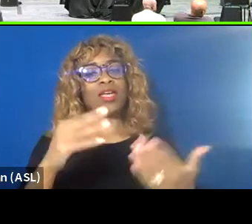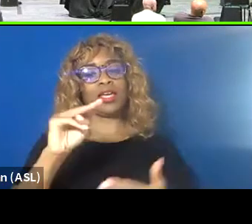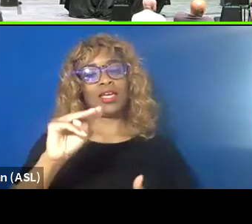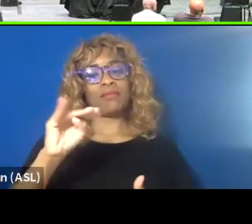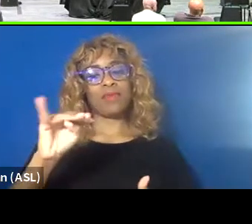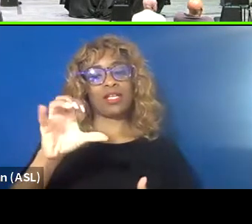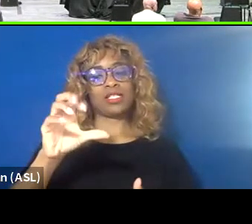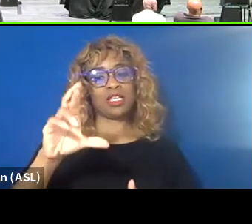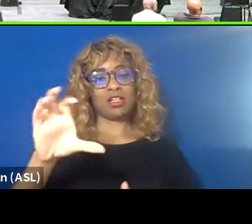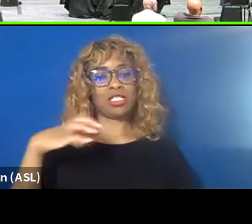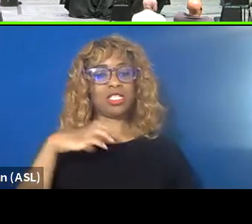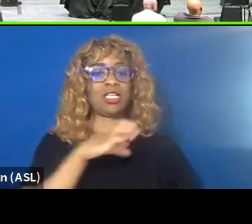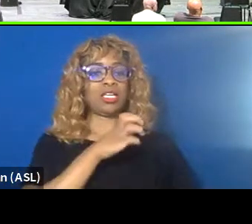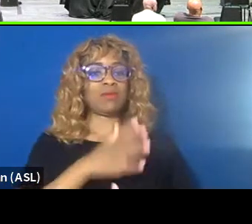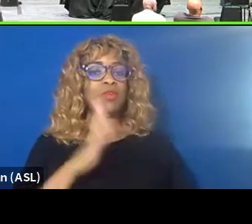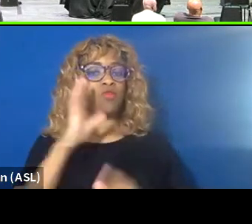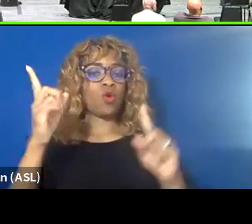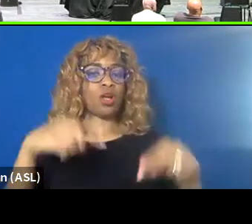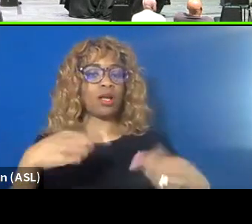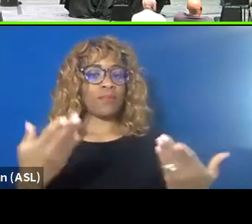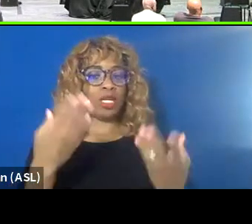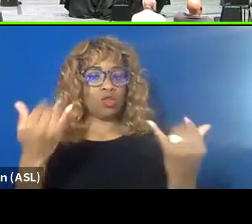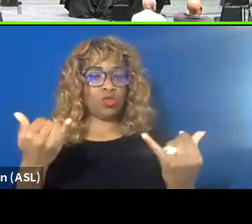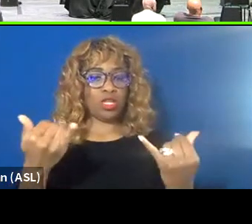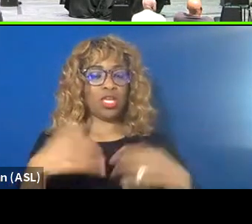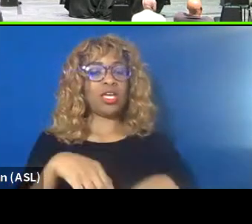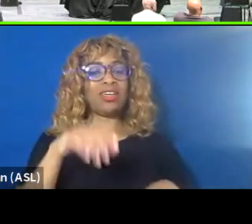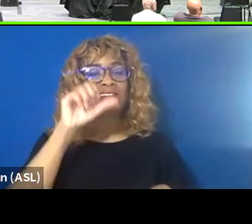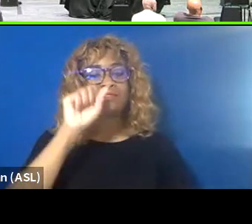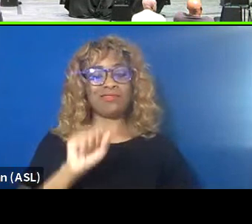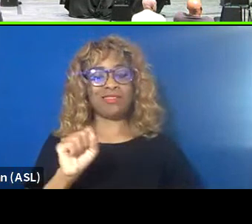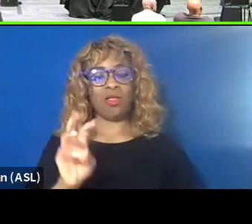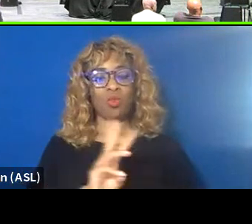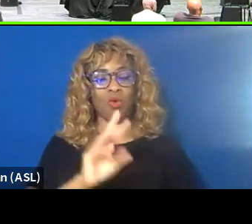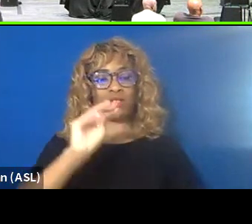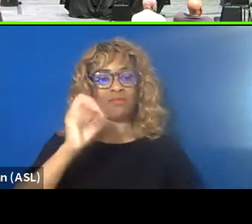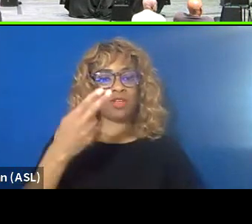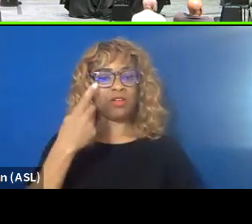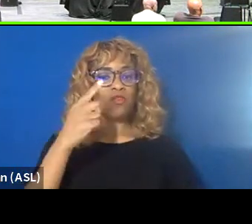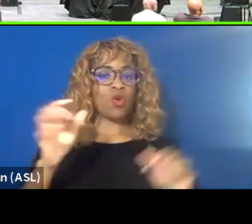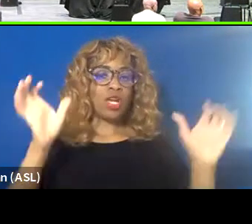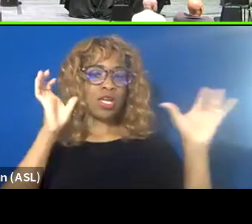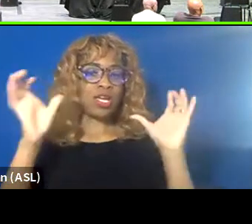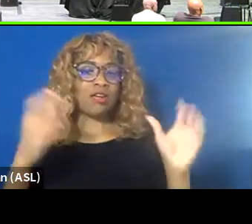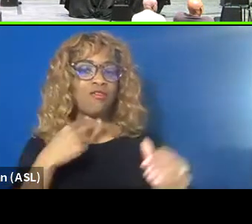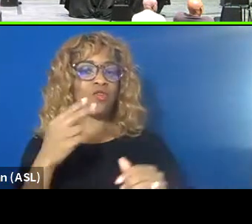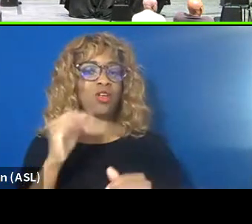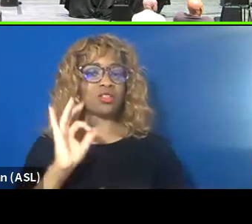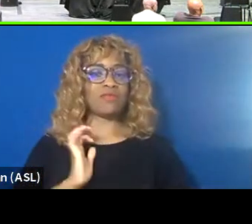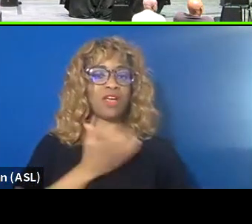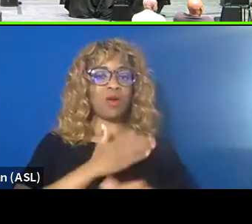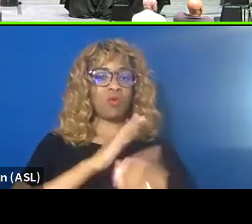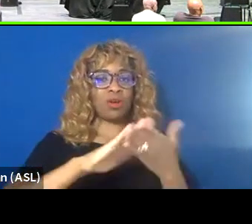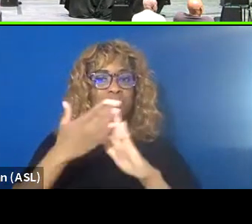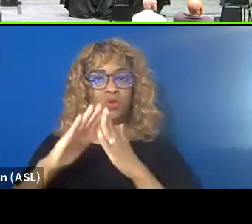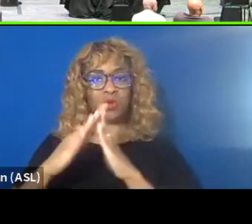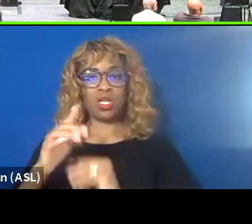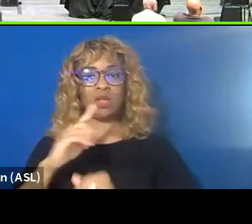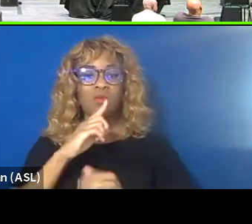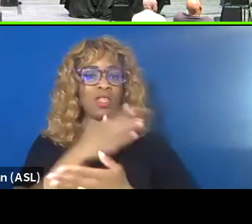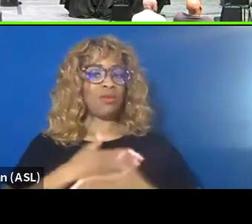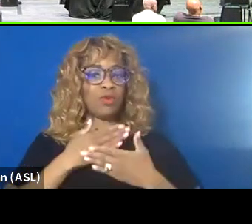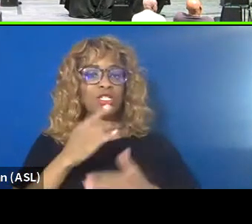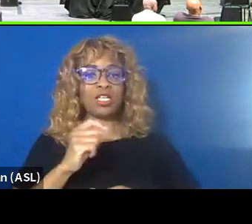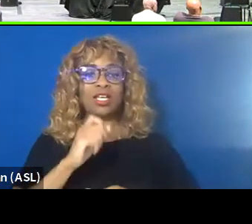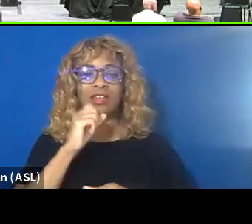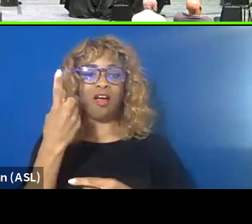MICRC commissioners for coming here today, coming to Southwest Michigan, coming to hear the voice of our community. We really appreciate it. We don't always